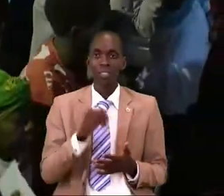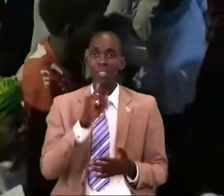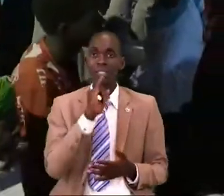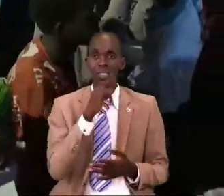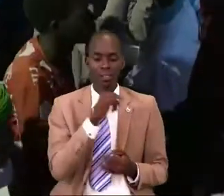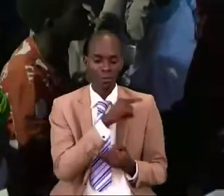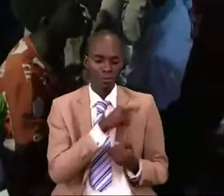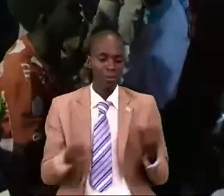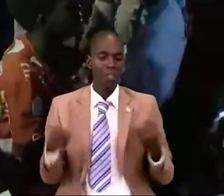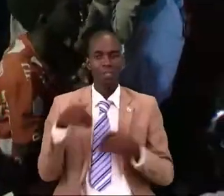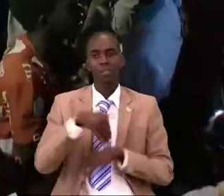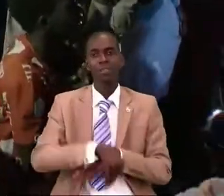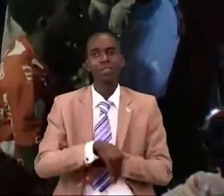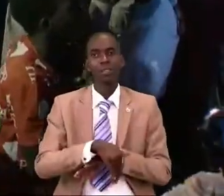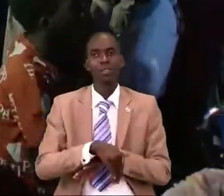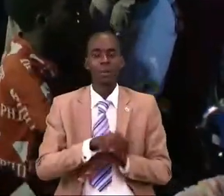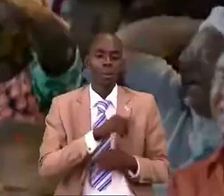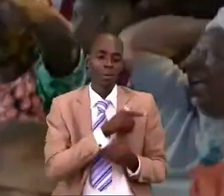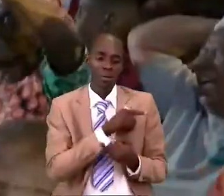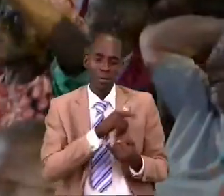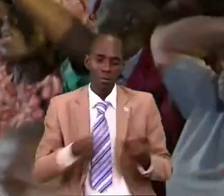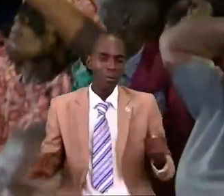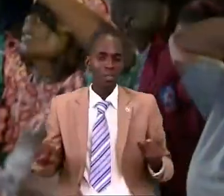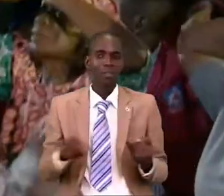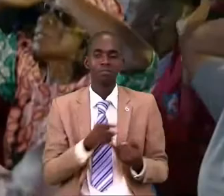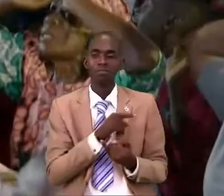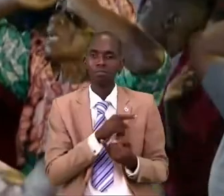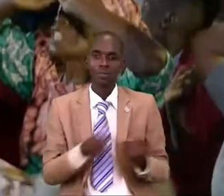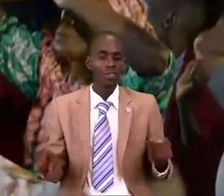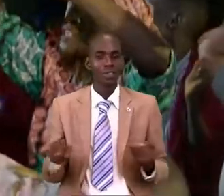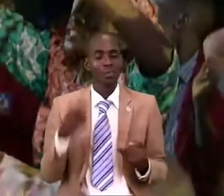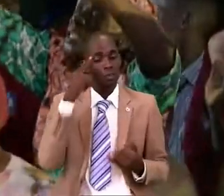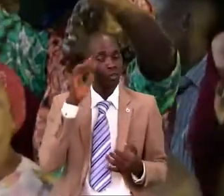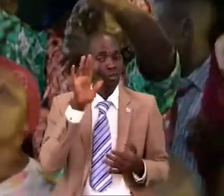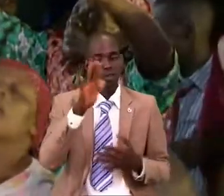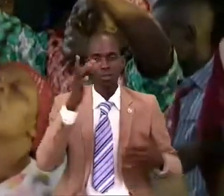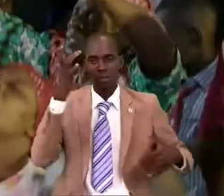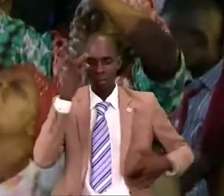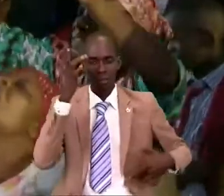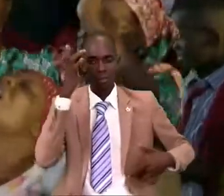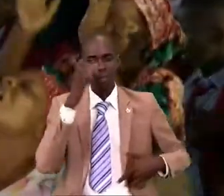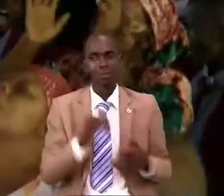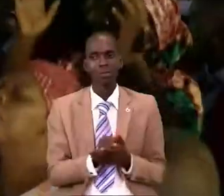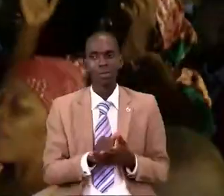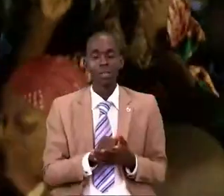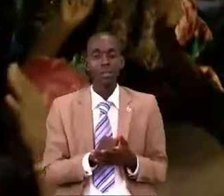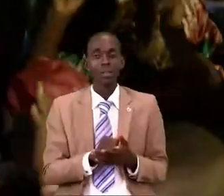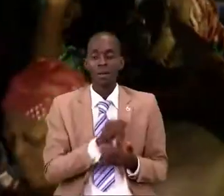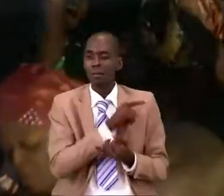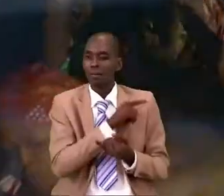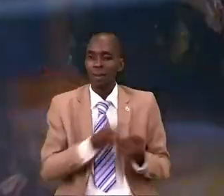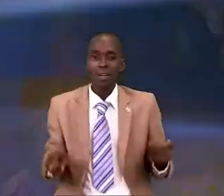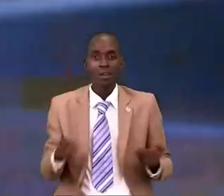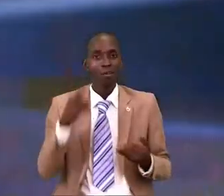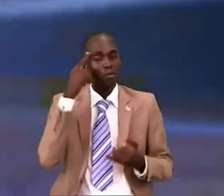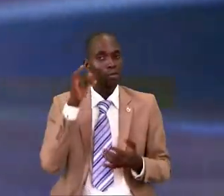Amen. Final for that infirmity. Amen. Final for that yoke. Final